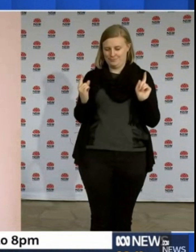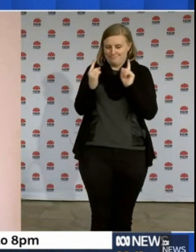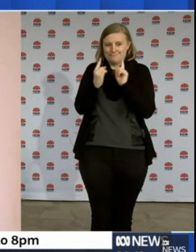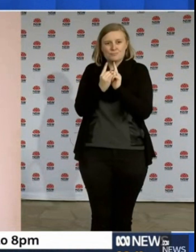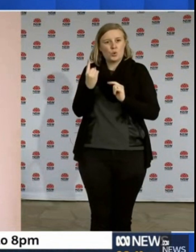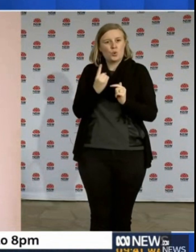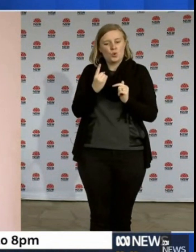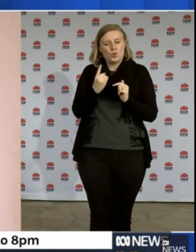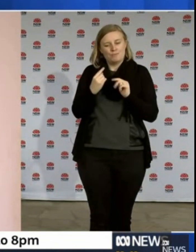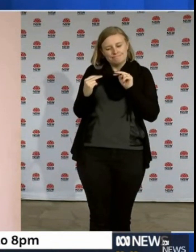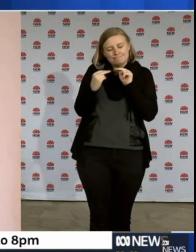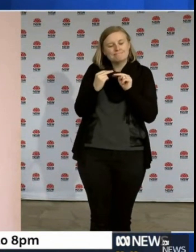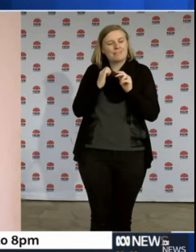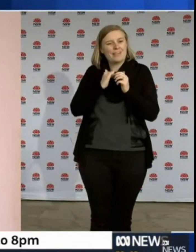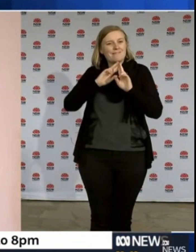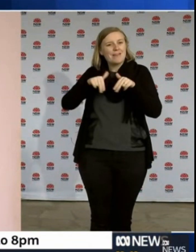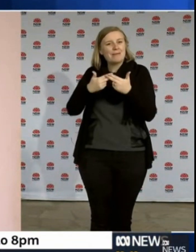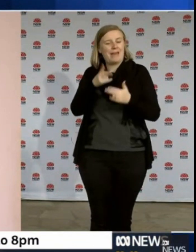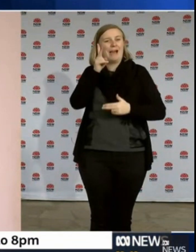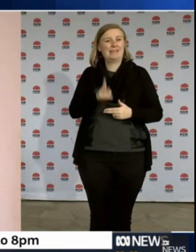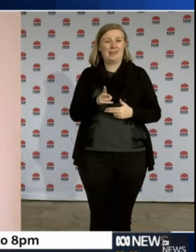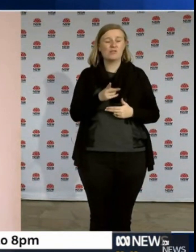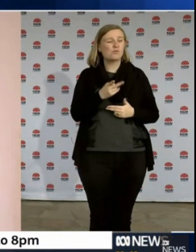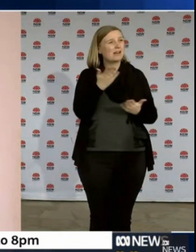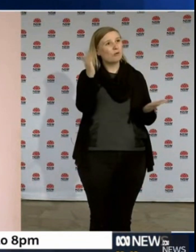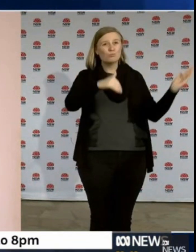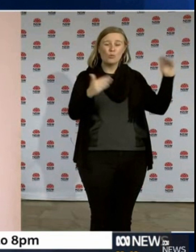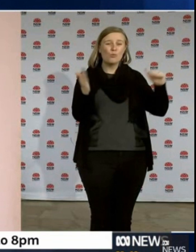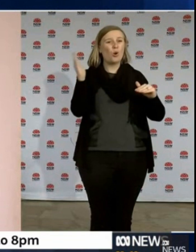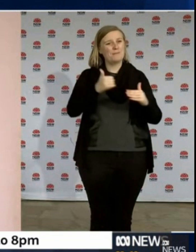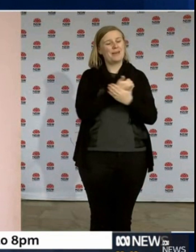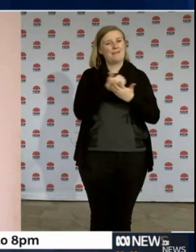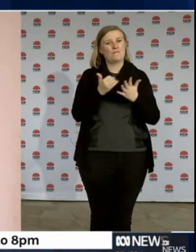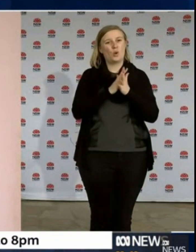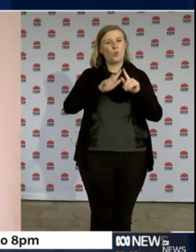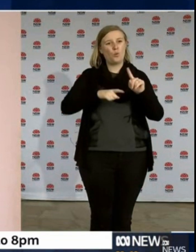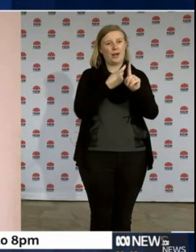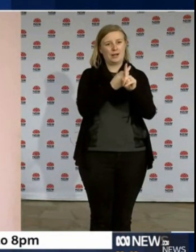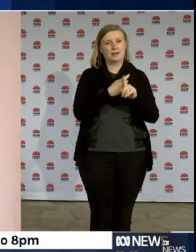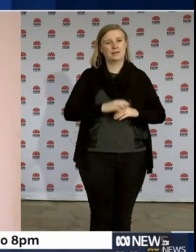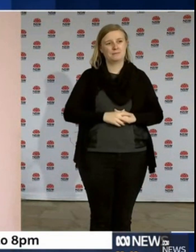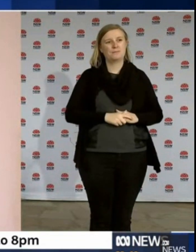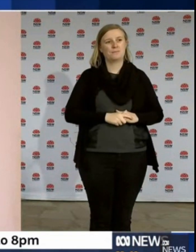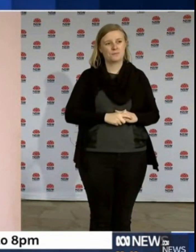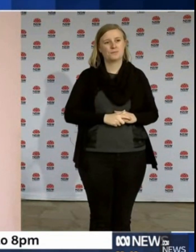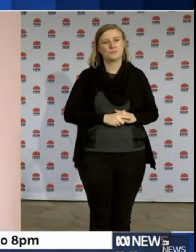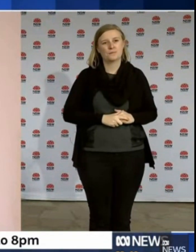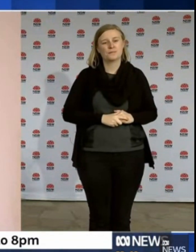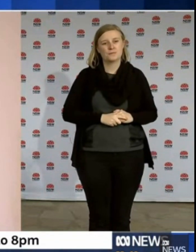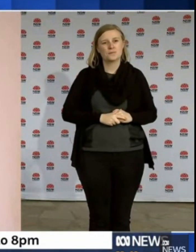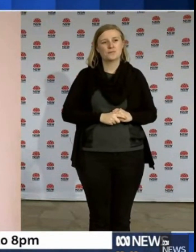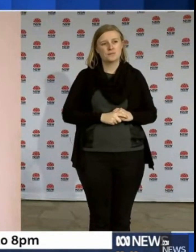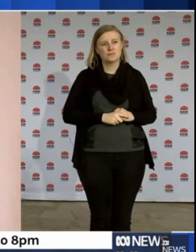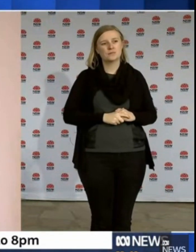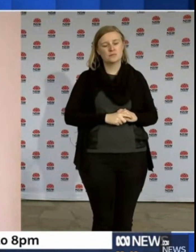And we also know what it takes to make sure we get our population vaccinated. And on top of all of those responsibilities,